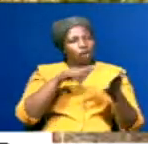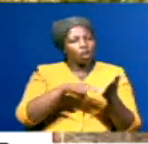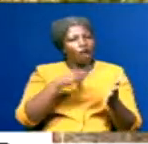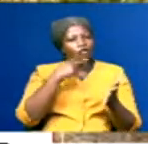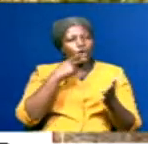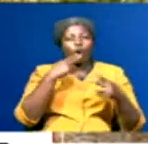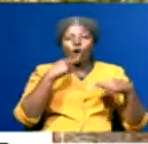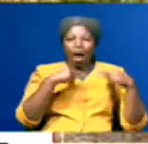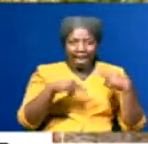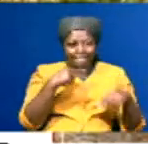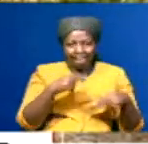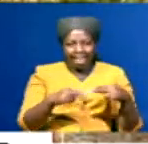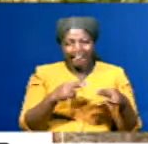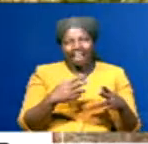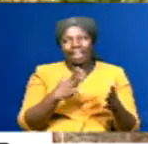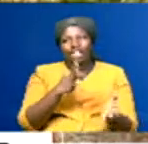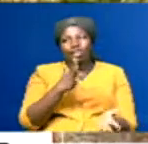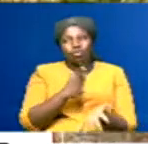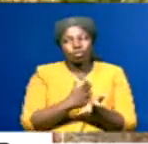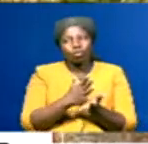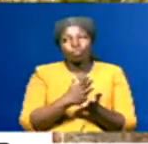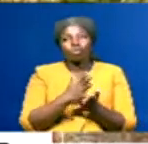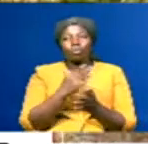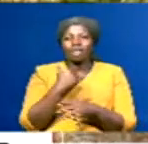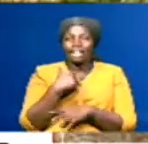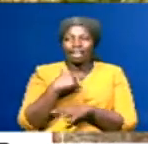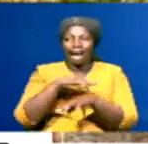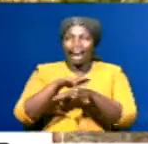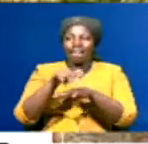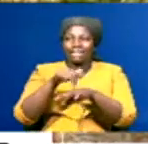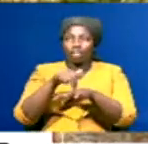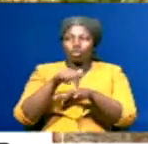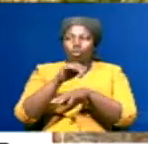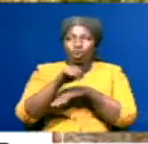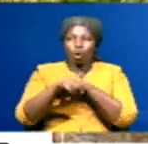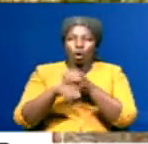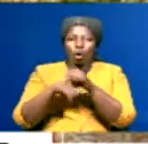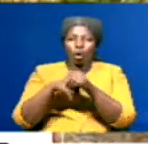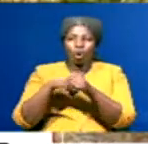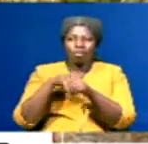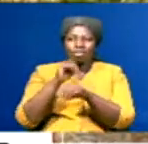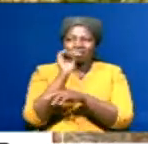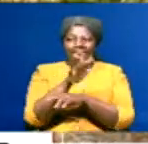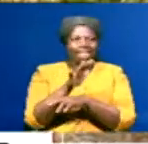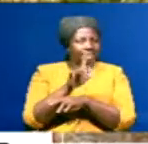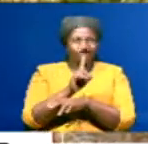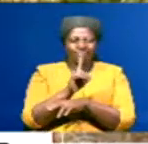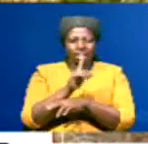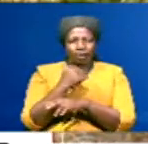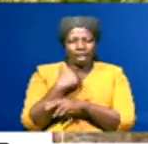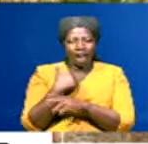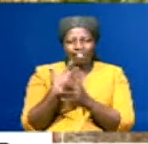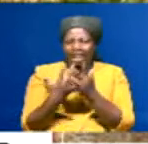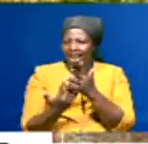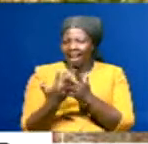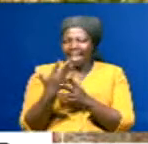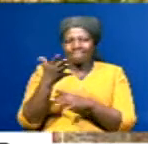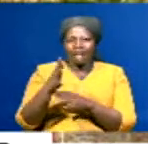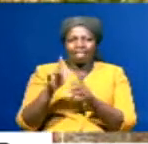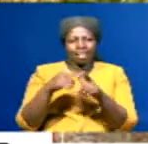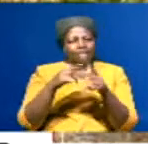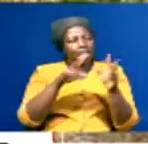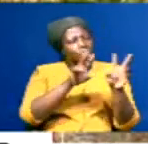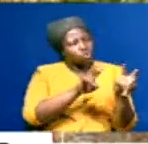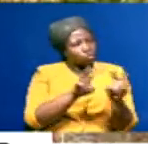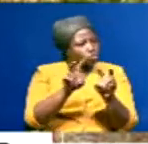in National Theatre. There was a little glass there, and they go and they looked and